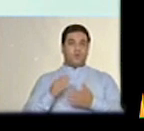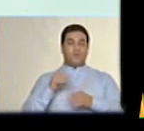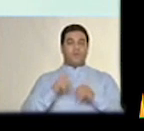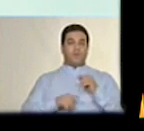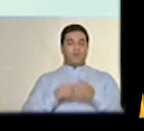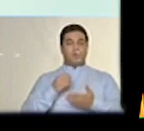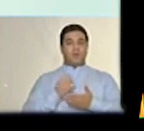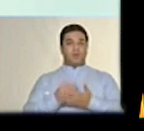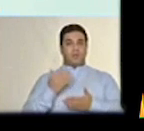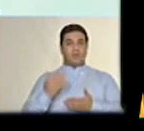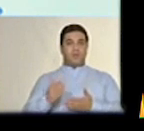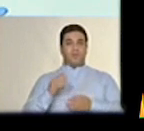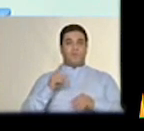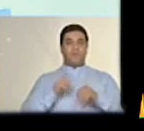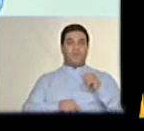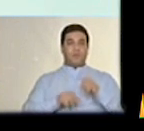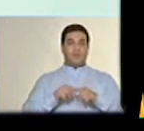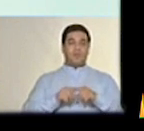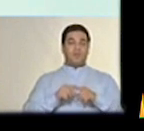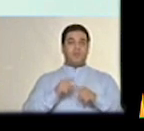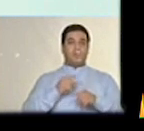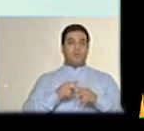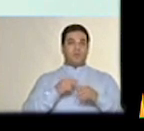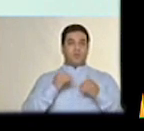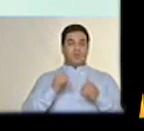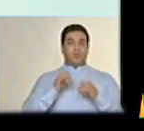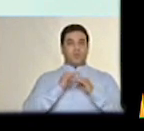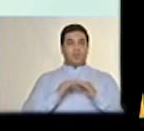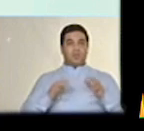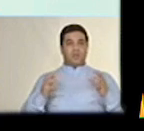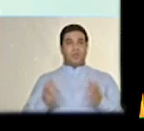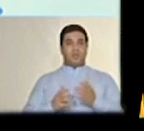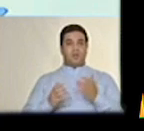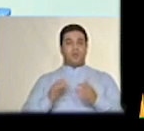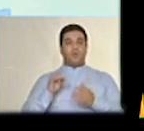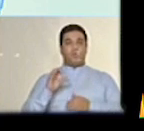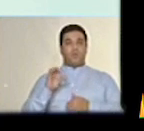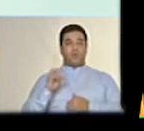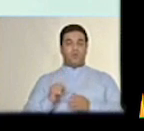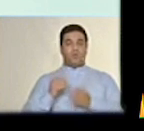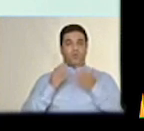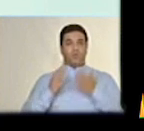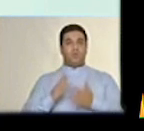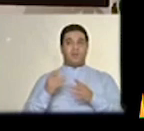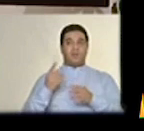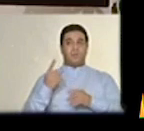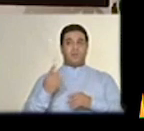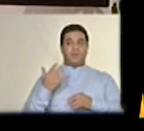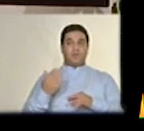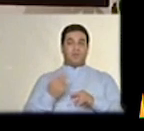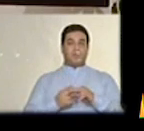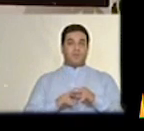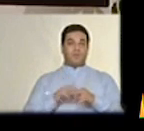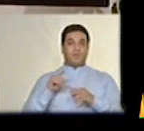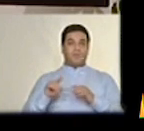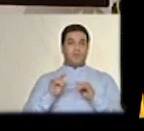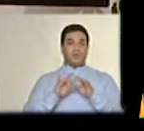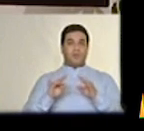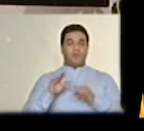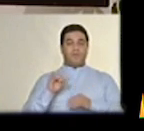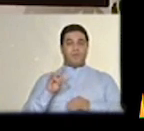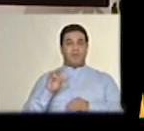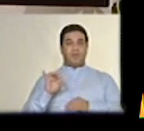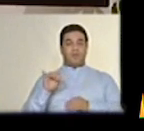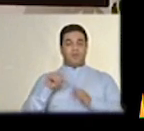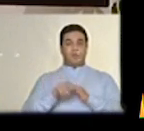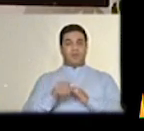vatanni qadrlashni, vatanning qadriga yetishni, tinchlikni asrash to'g'risidagi ruboylarni o'qib chiqdingiz. O'sha ruboylarda keltirilgan